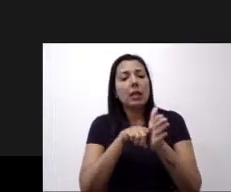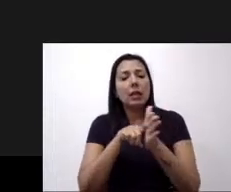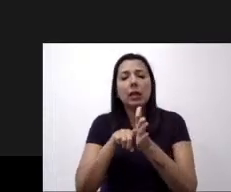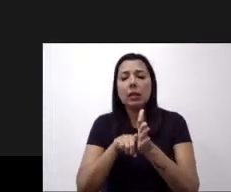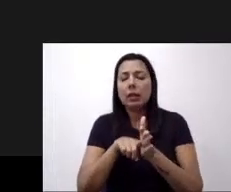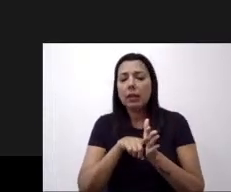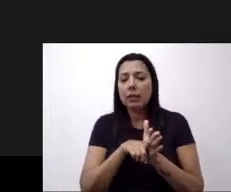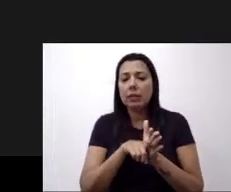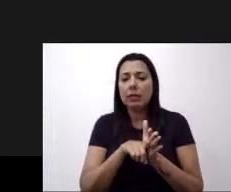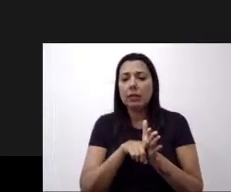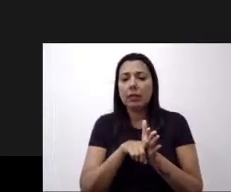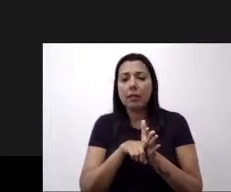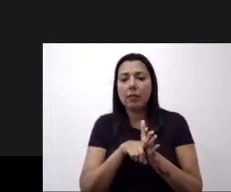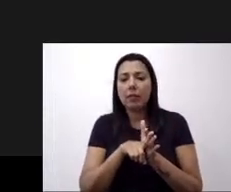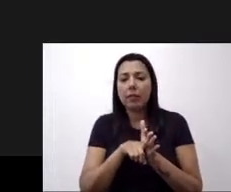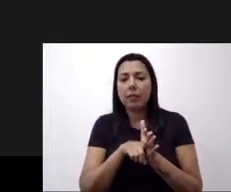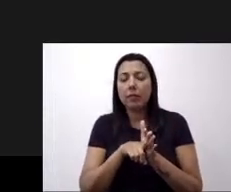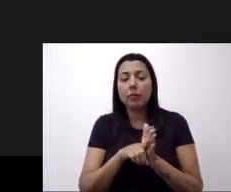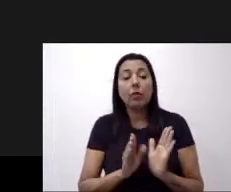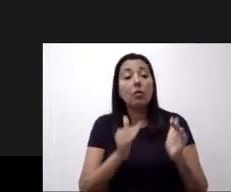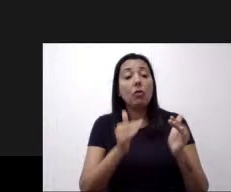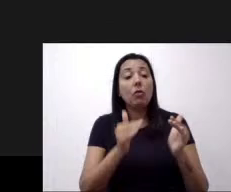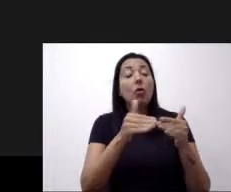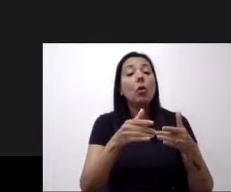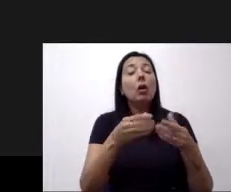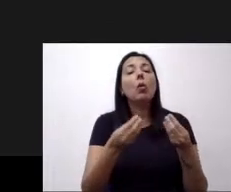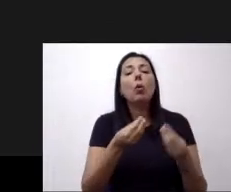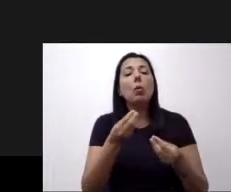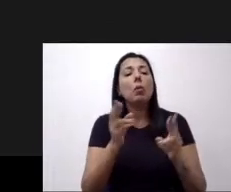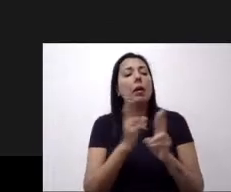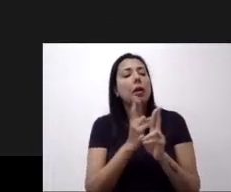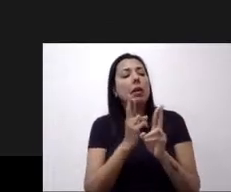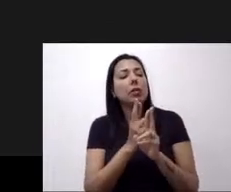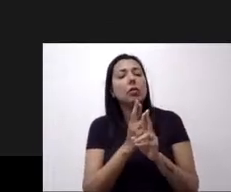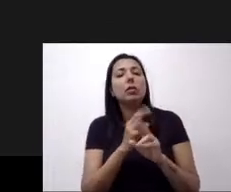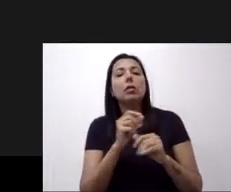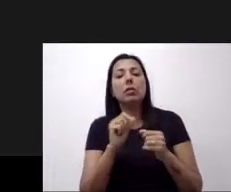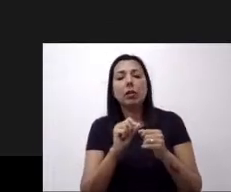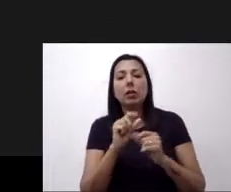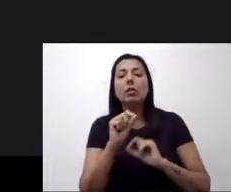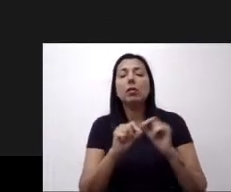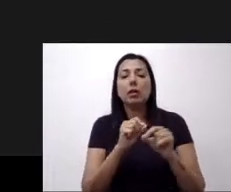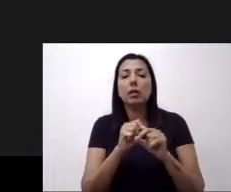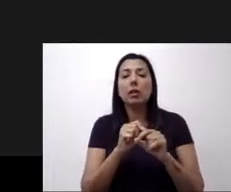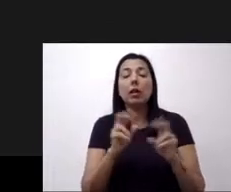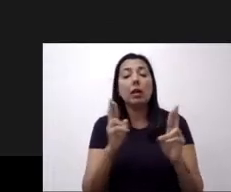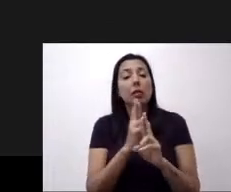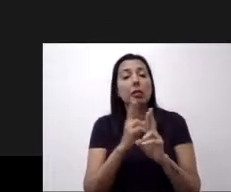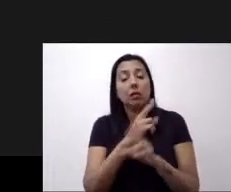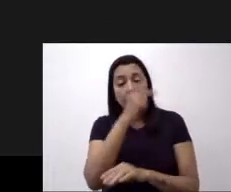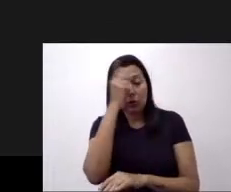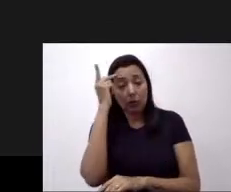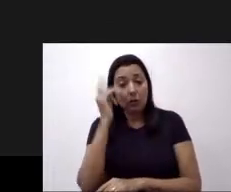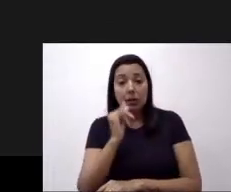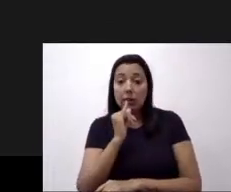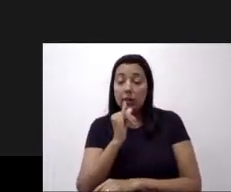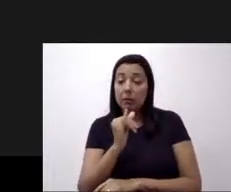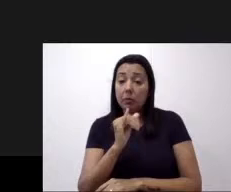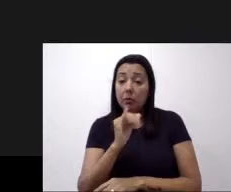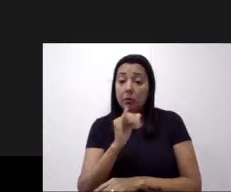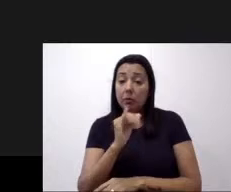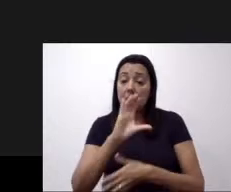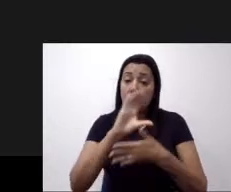with other social relations, like relations related to the social class, to the race, to the